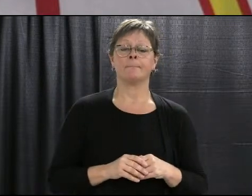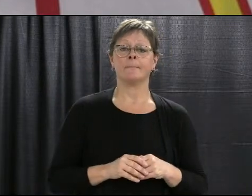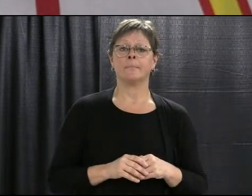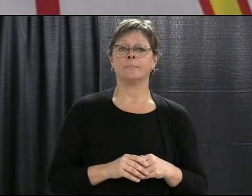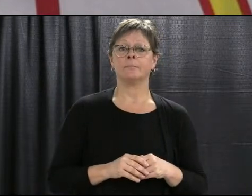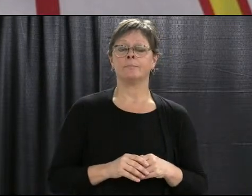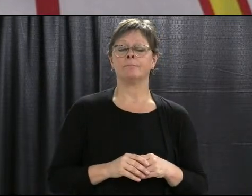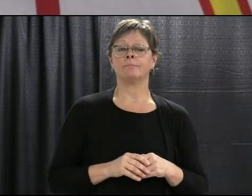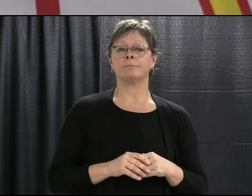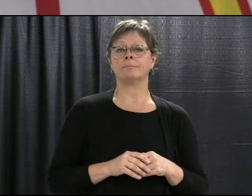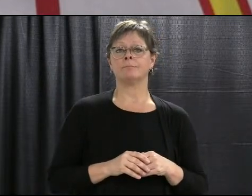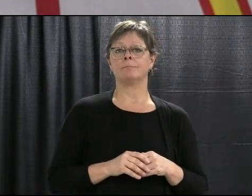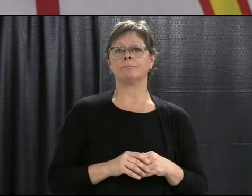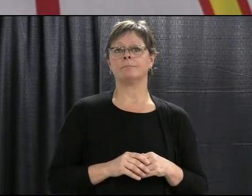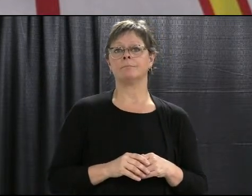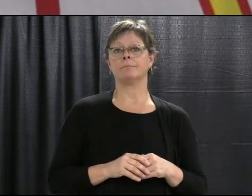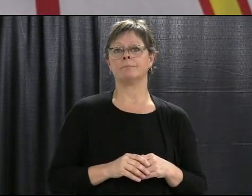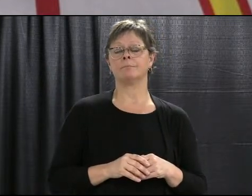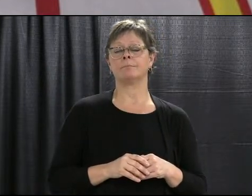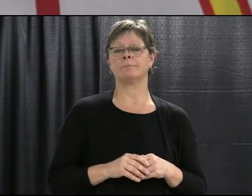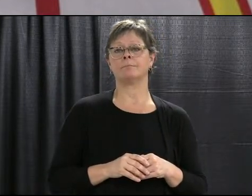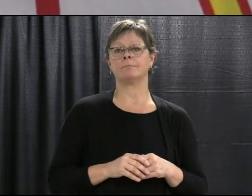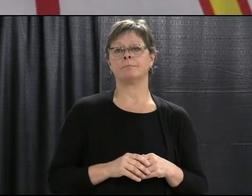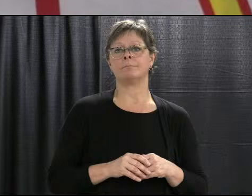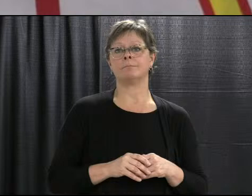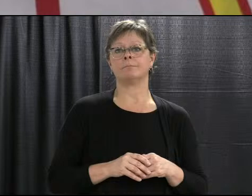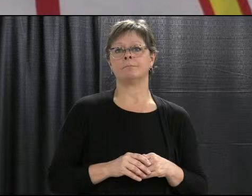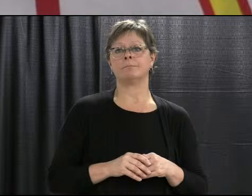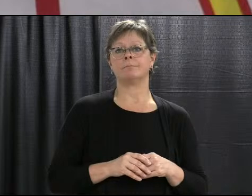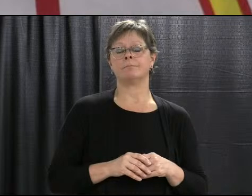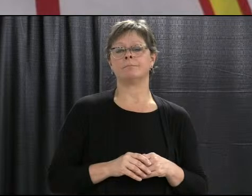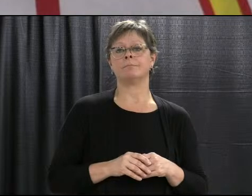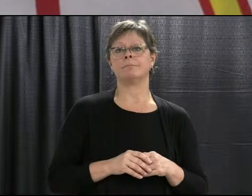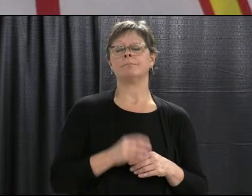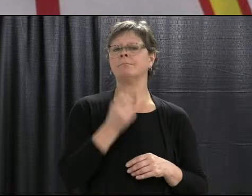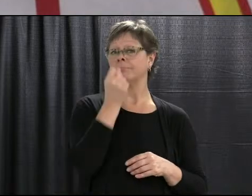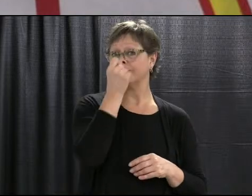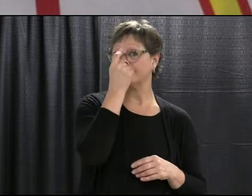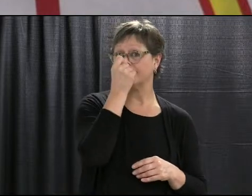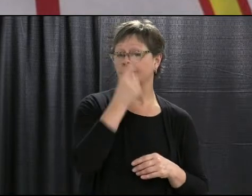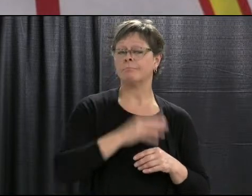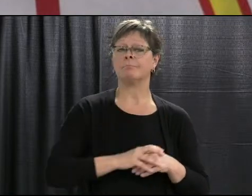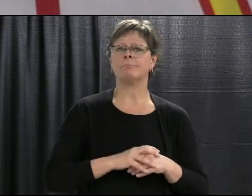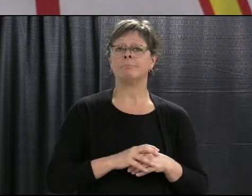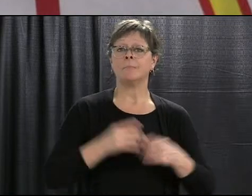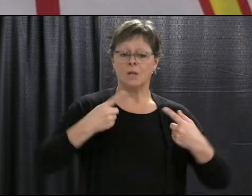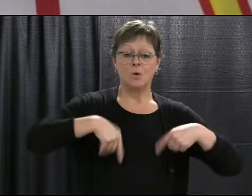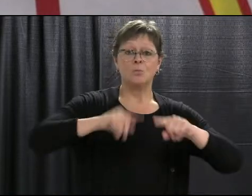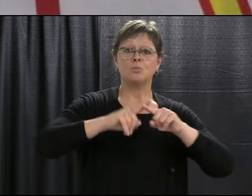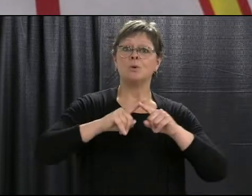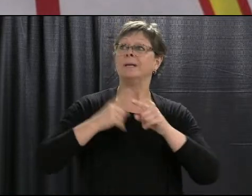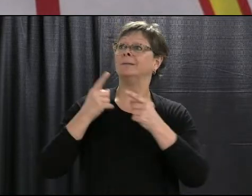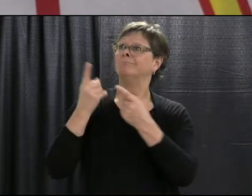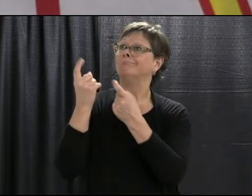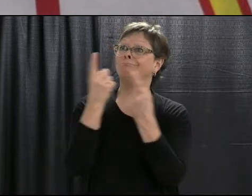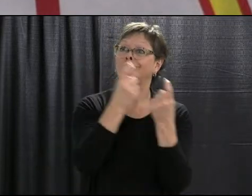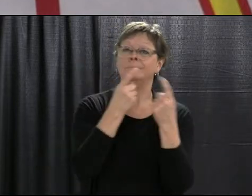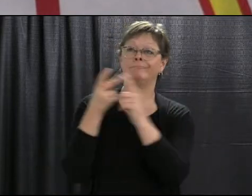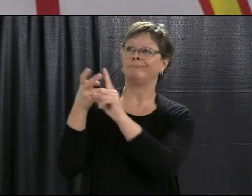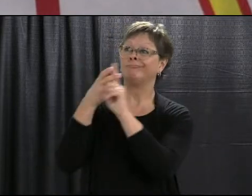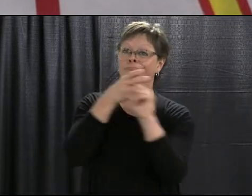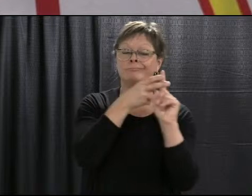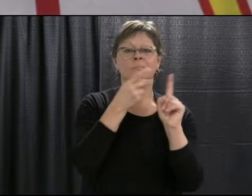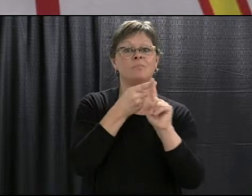So competing not only across the country for health professions, but competing globally